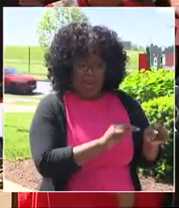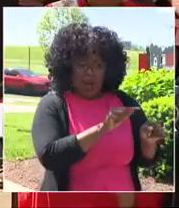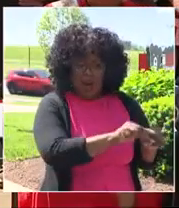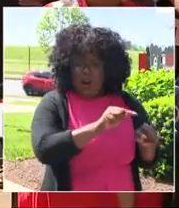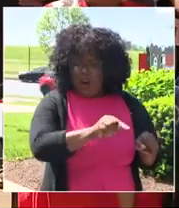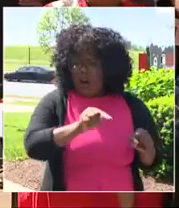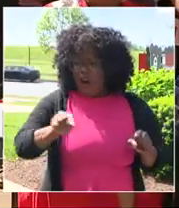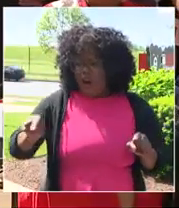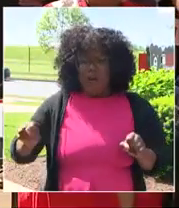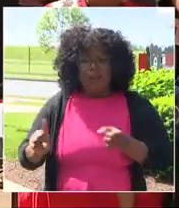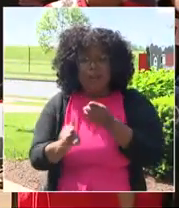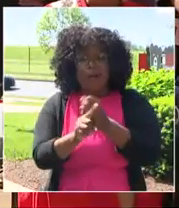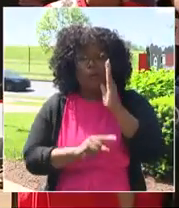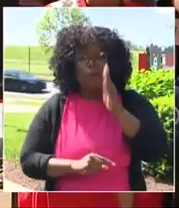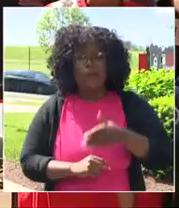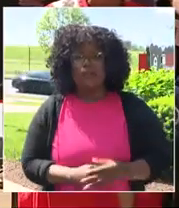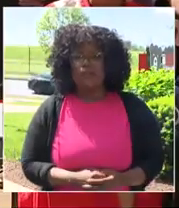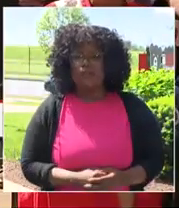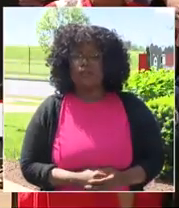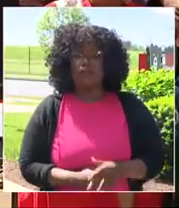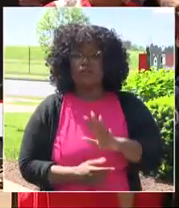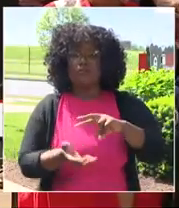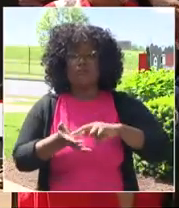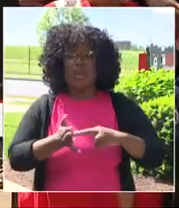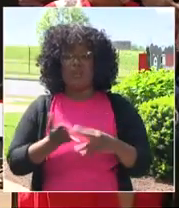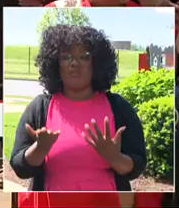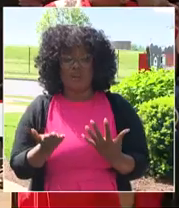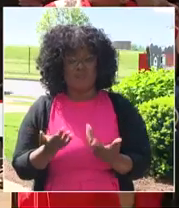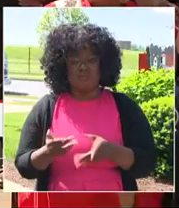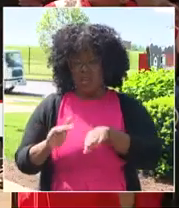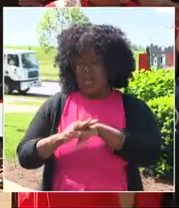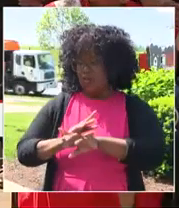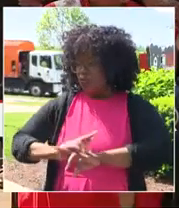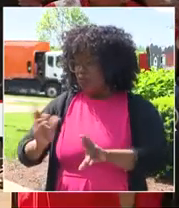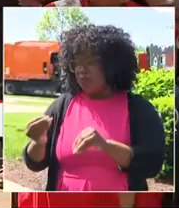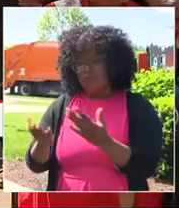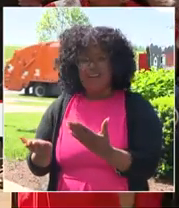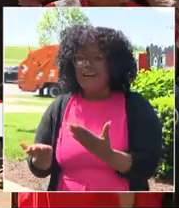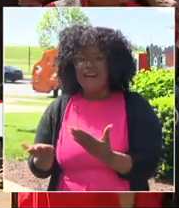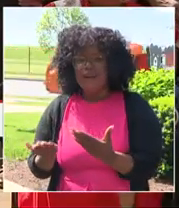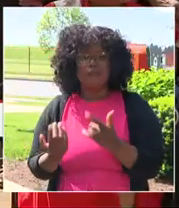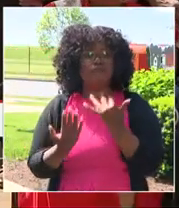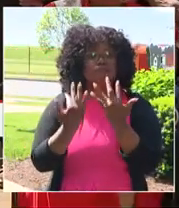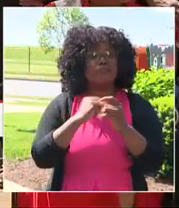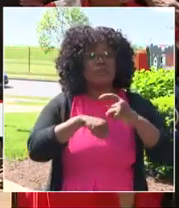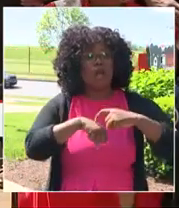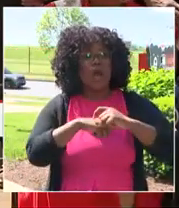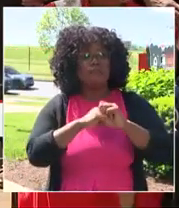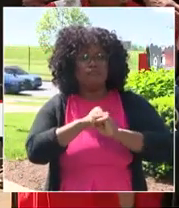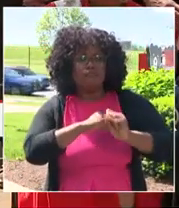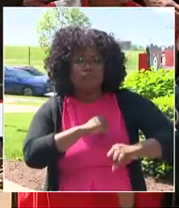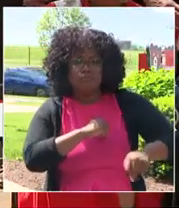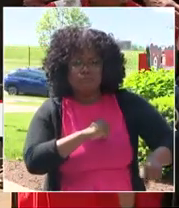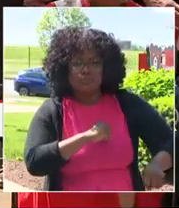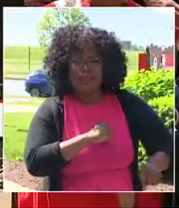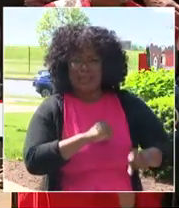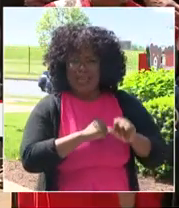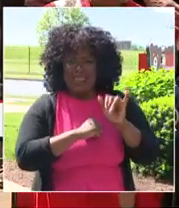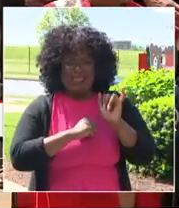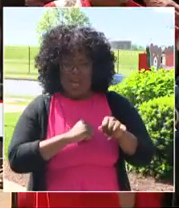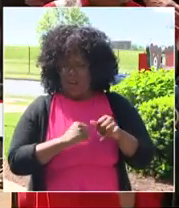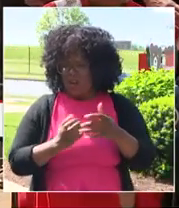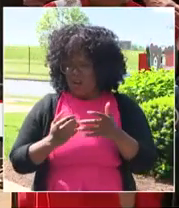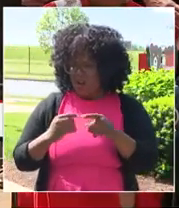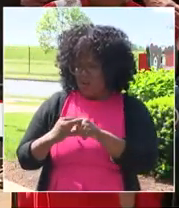and longer wait times for the care that remains. And we don't know what that might look like. To those on Capitol Hill who represent Maryland